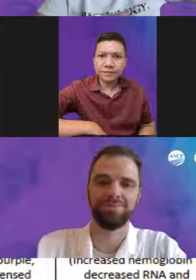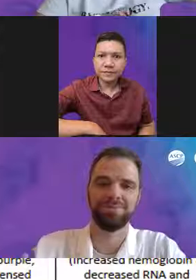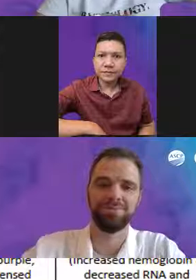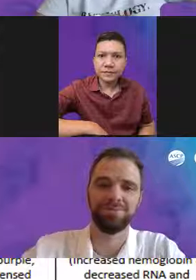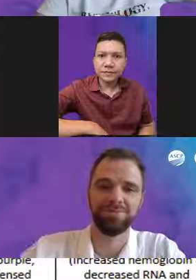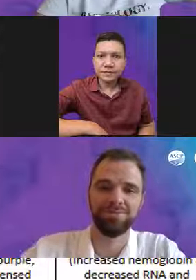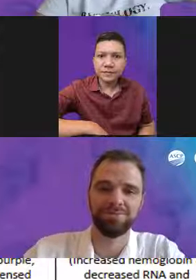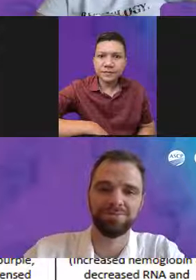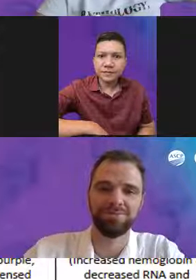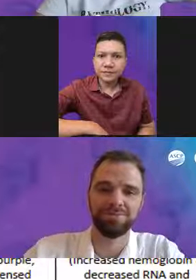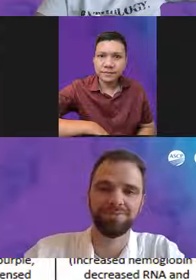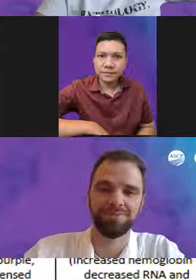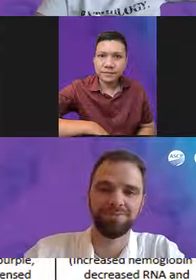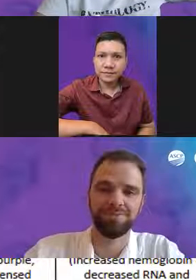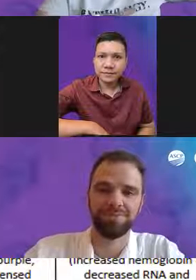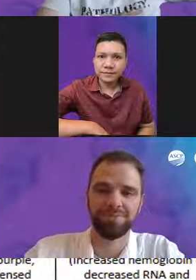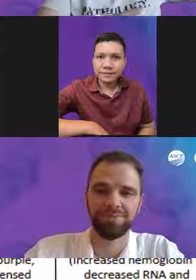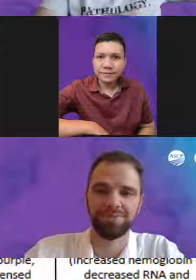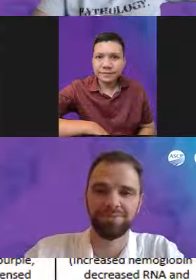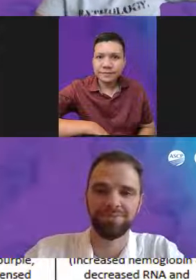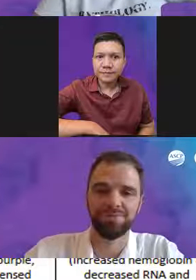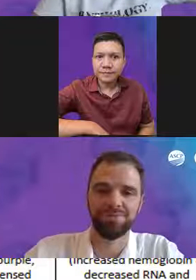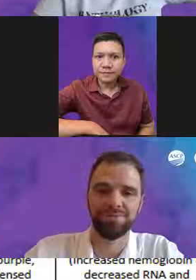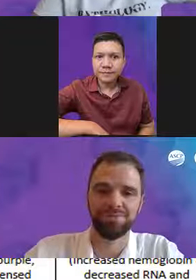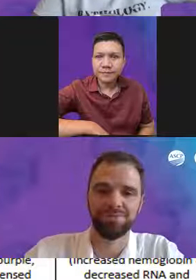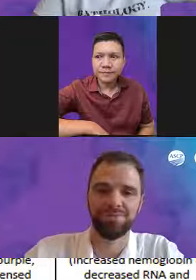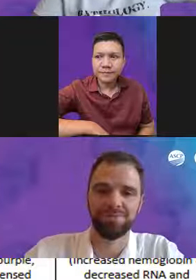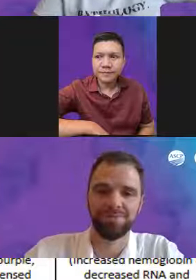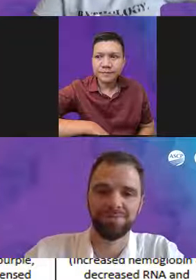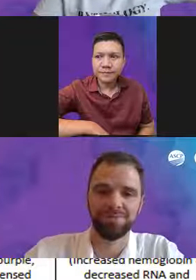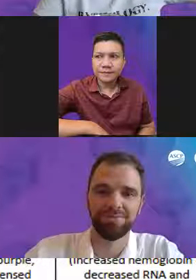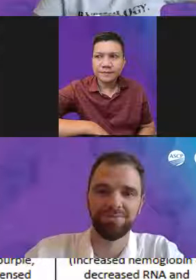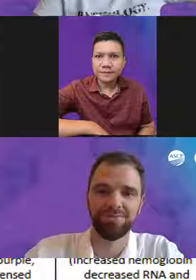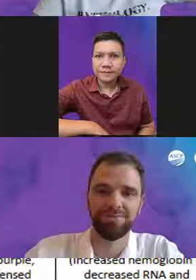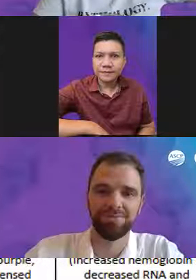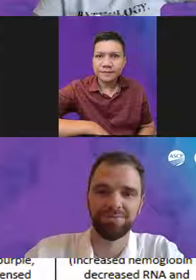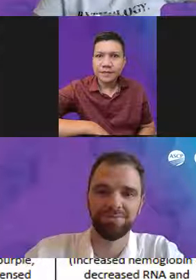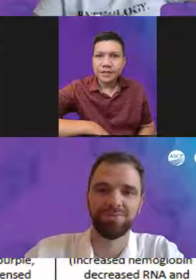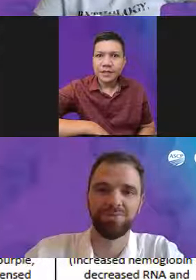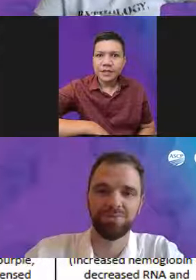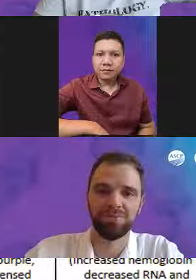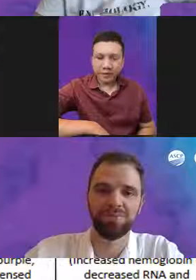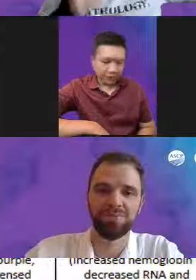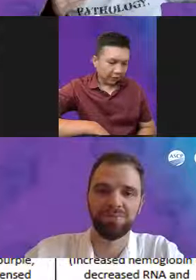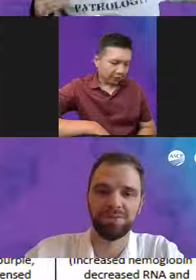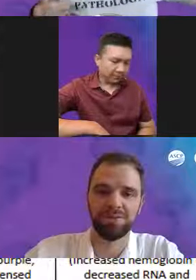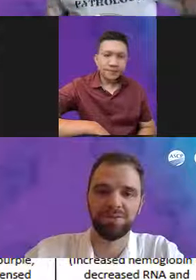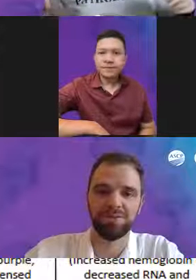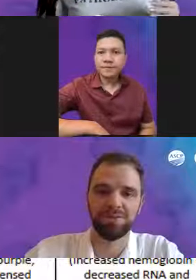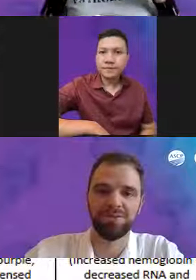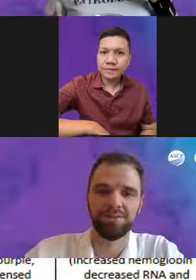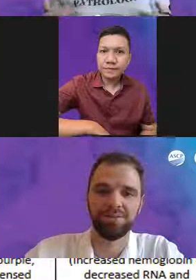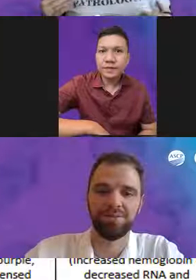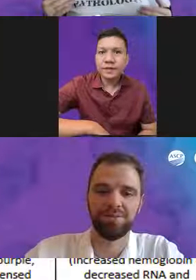a disease process, right? Whereas if you have some kind of destruction of red cells, you're going to